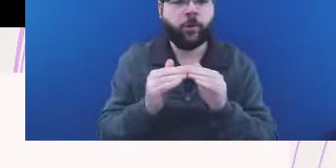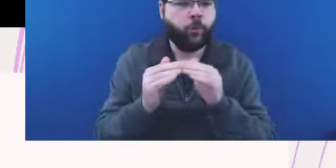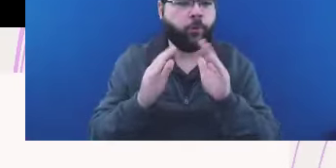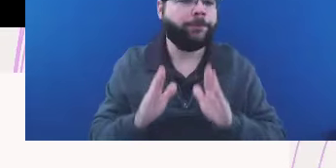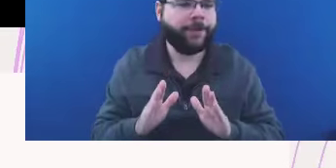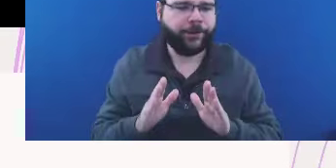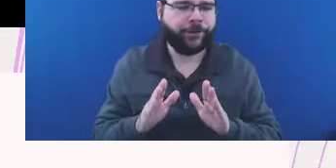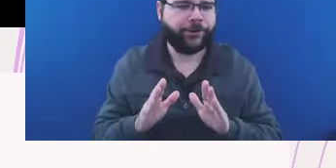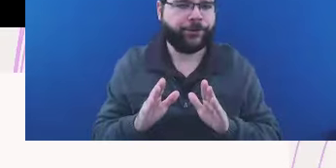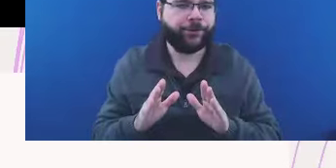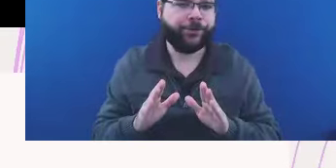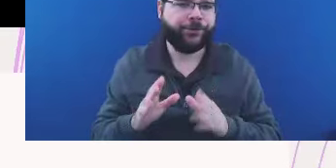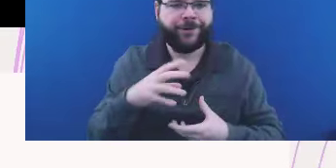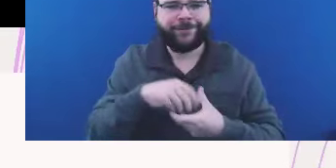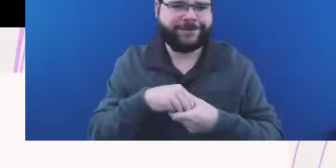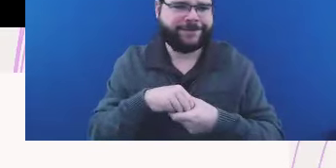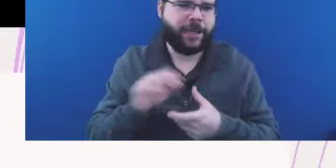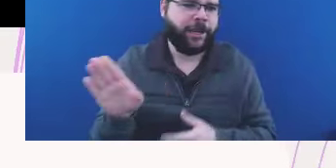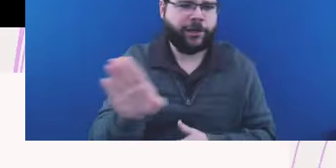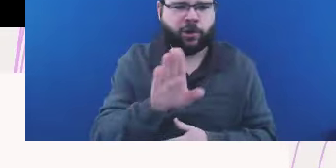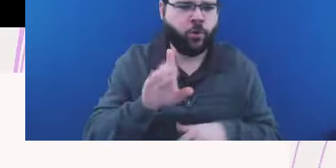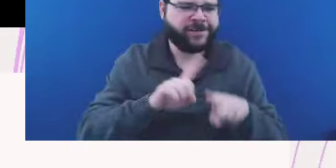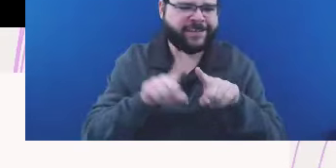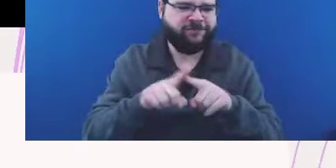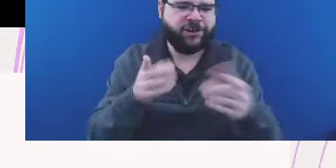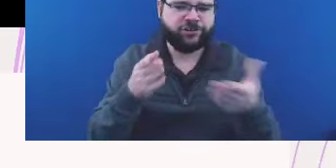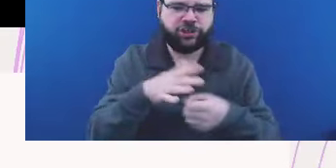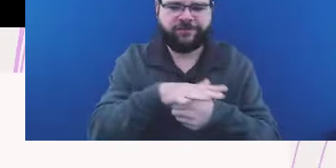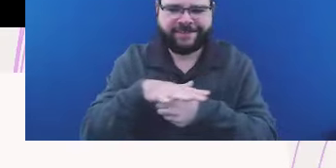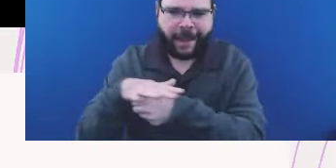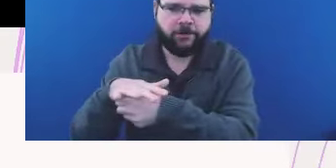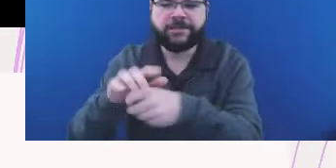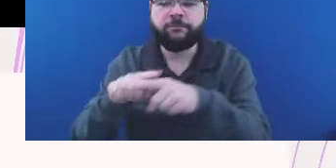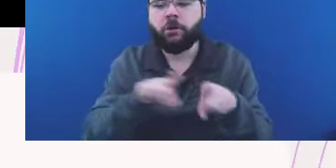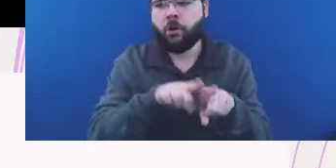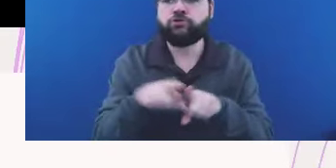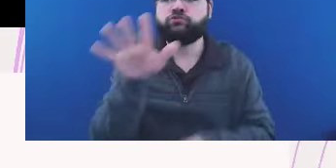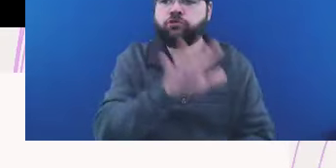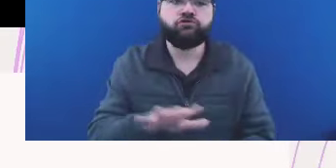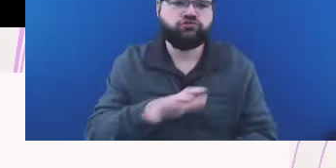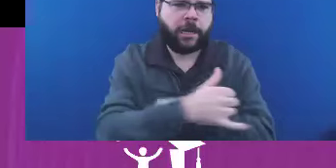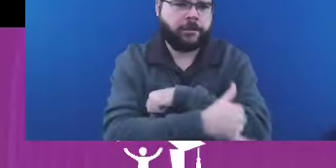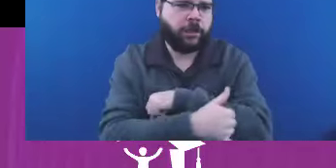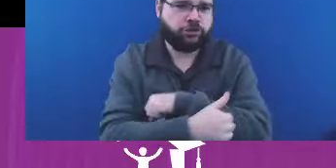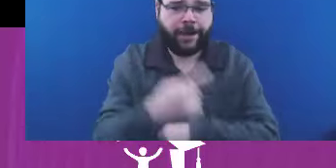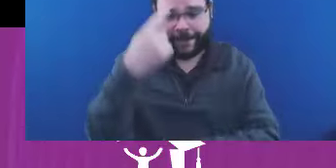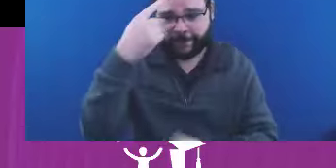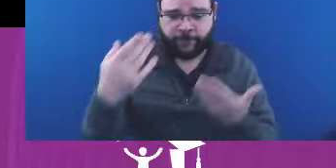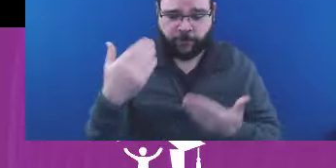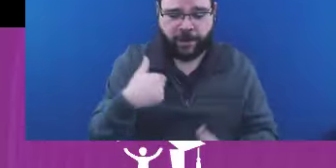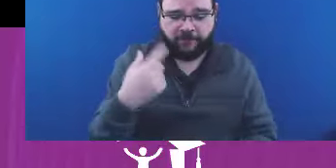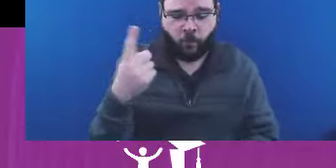in your different service areas, but around the country. And I think there might be one other